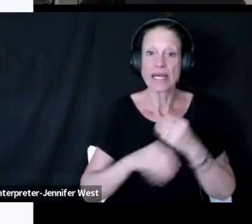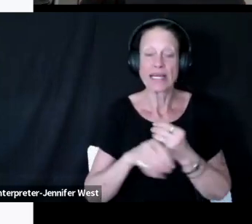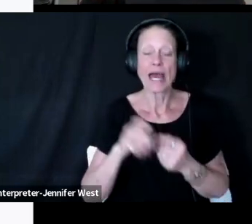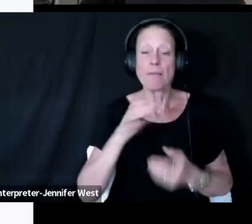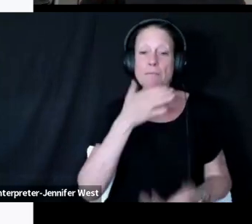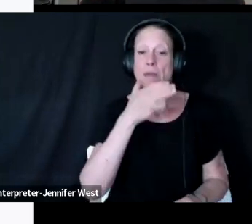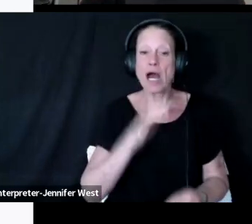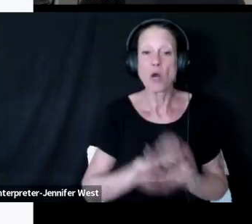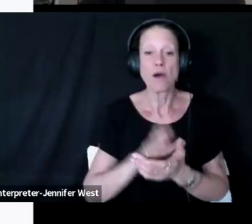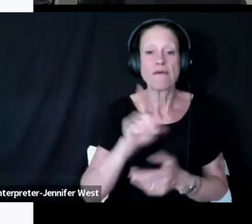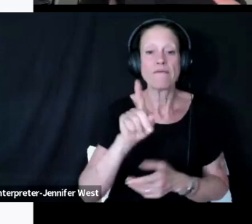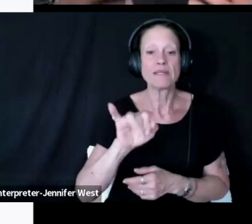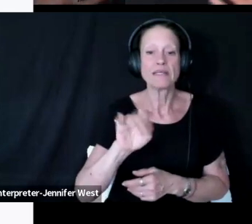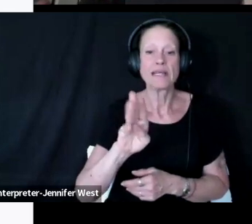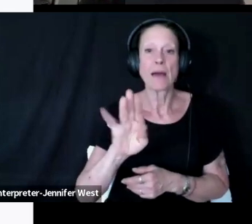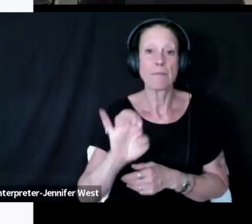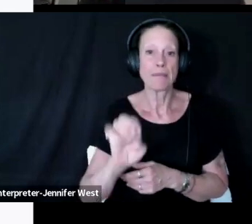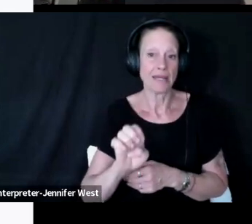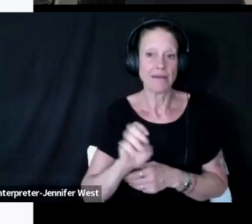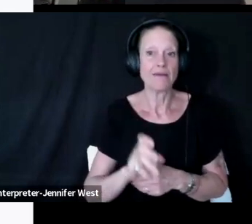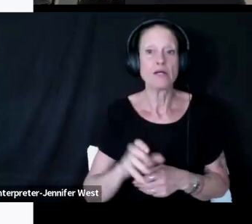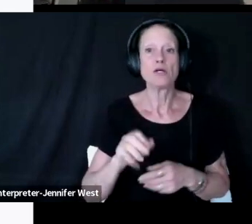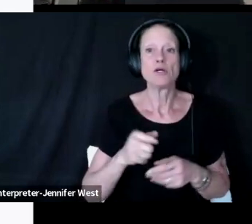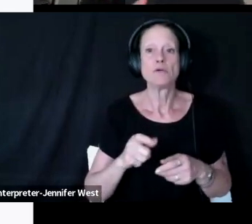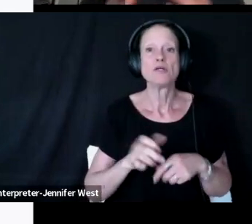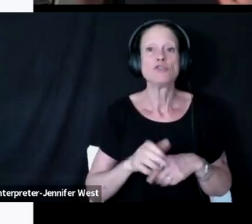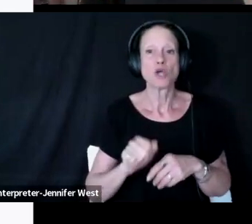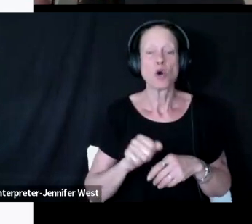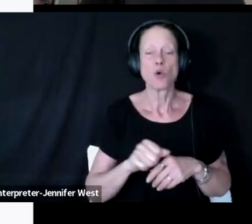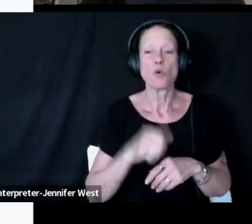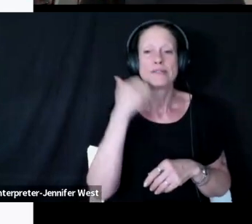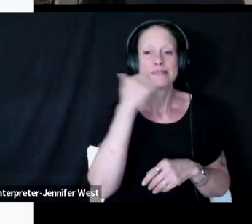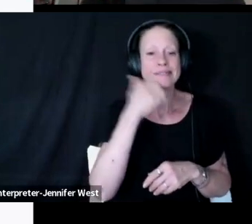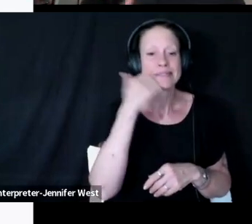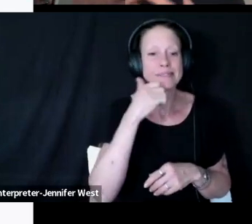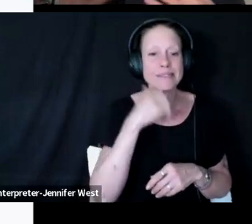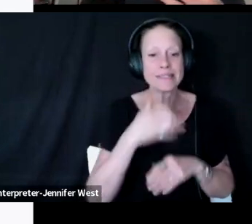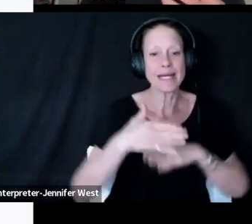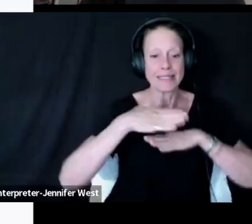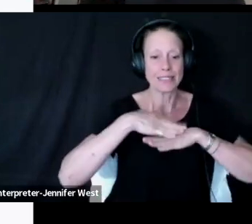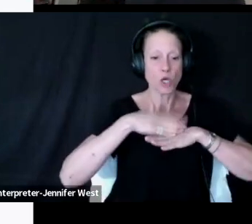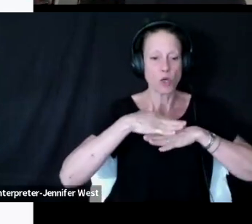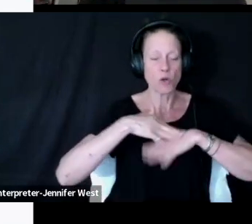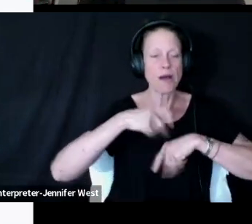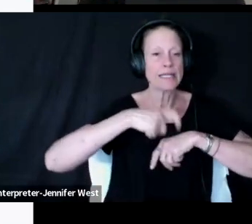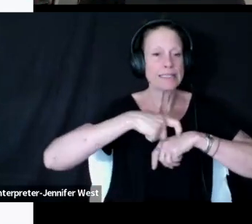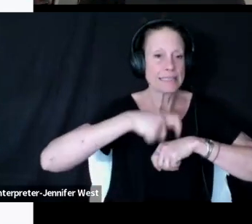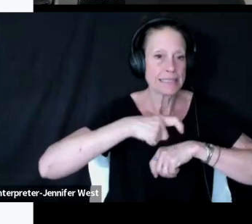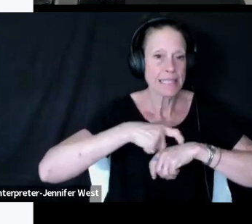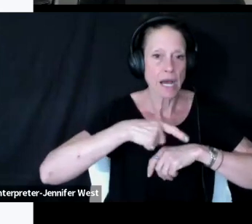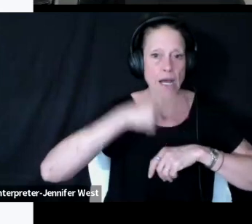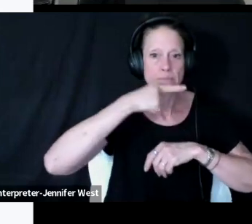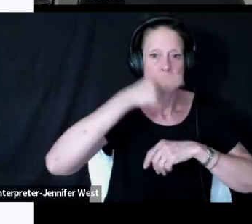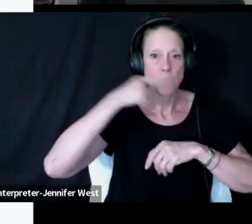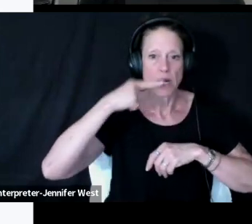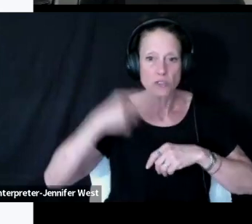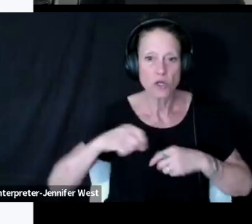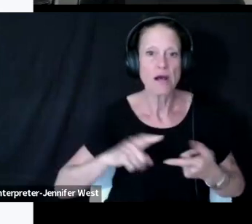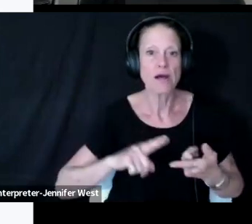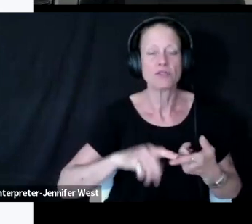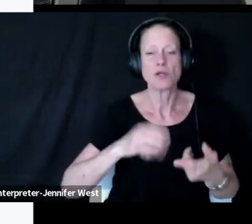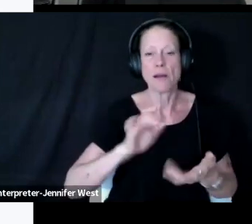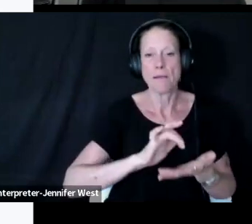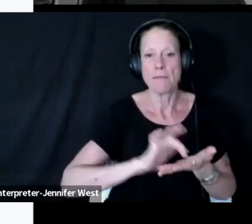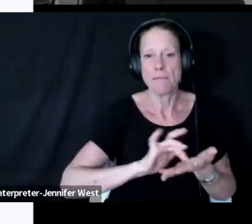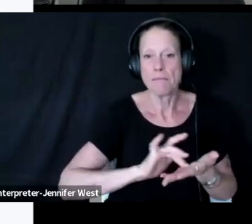one at the same time. So you could do daily notifications like time to brush your teeth or meds. You can also do